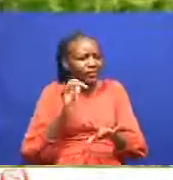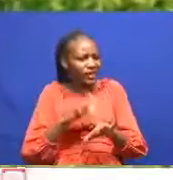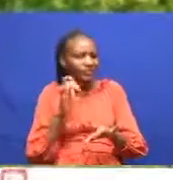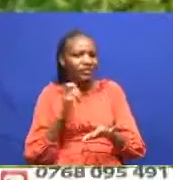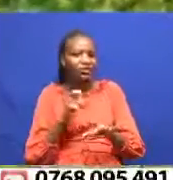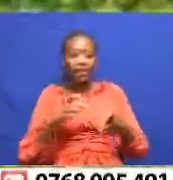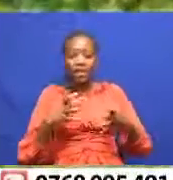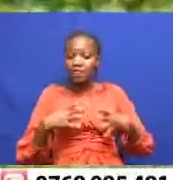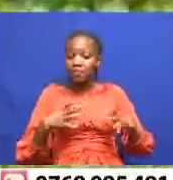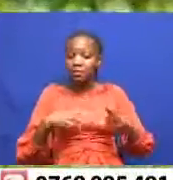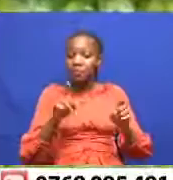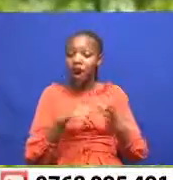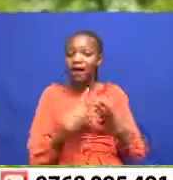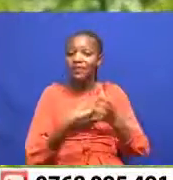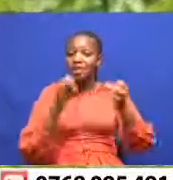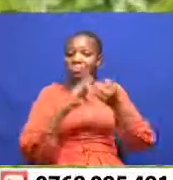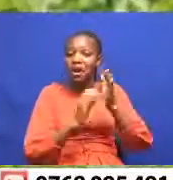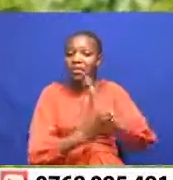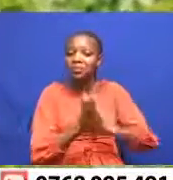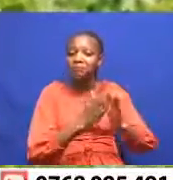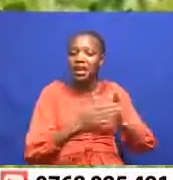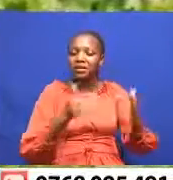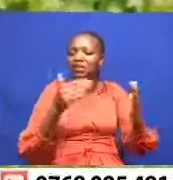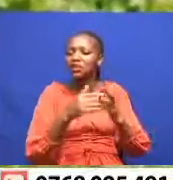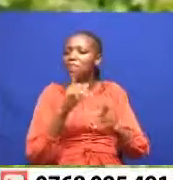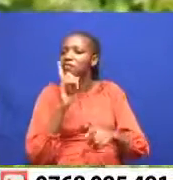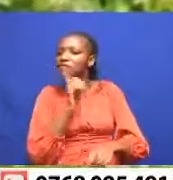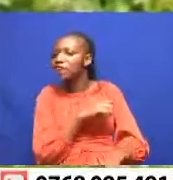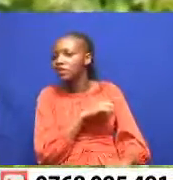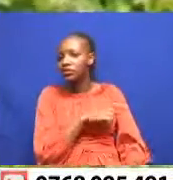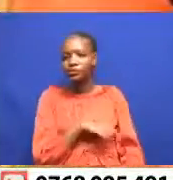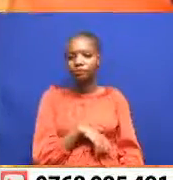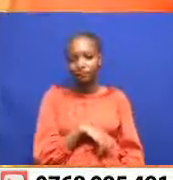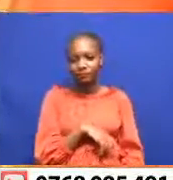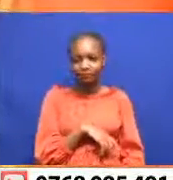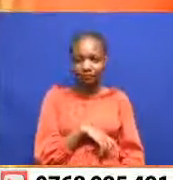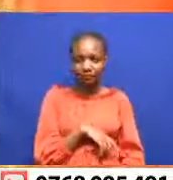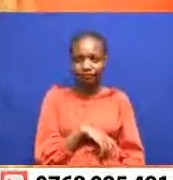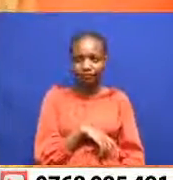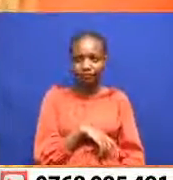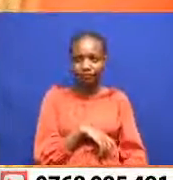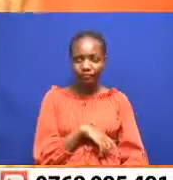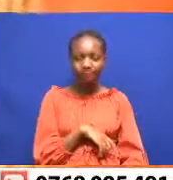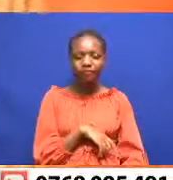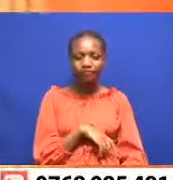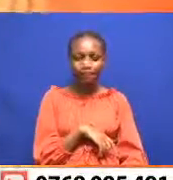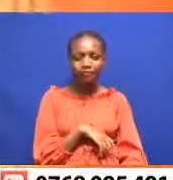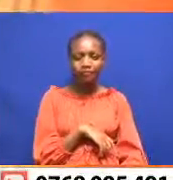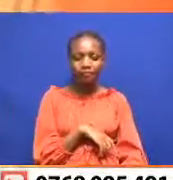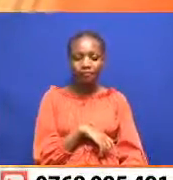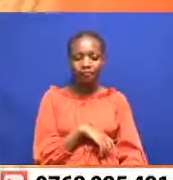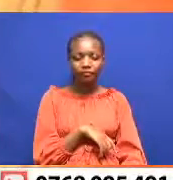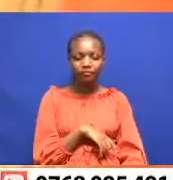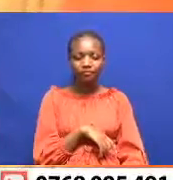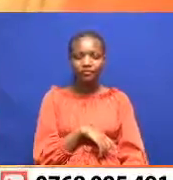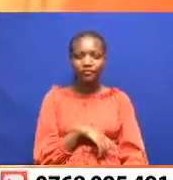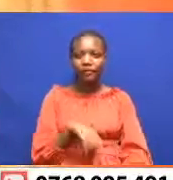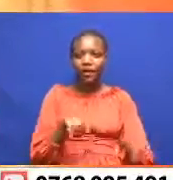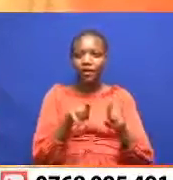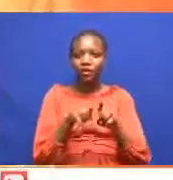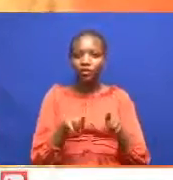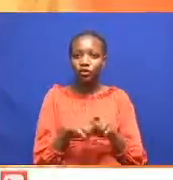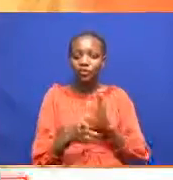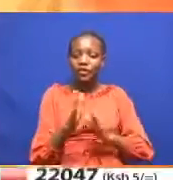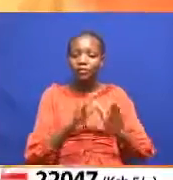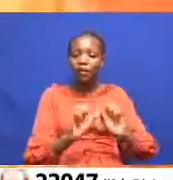duo's marriage preparation, including dowry negotiations, otherwise known as rurashio in the Kikuyu tradition, that was set